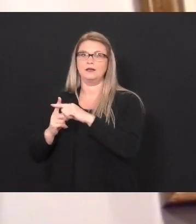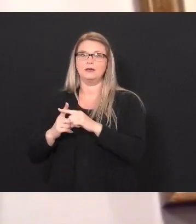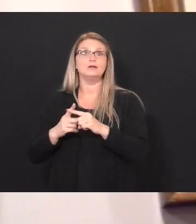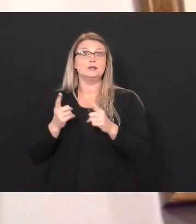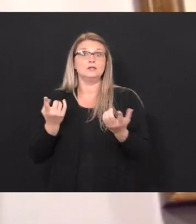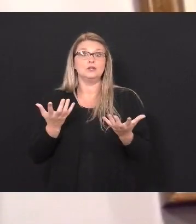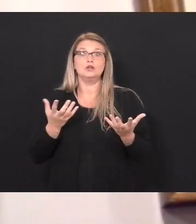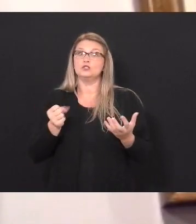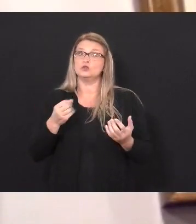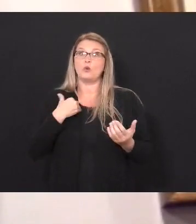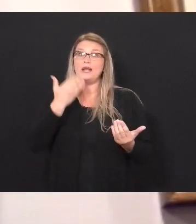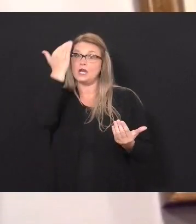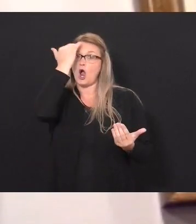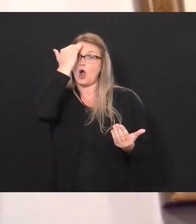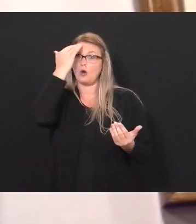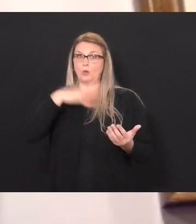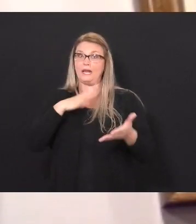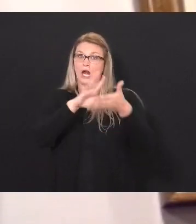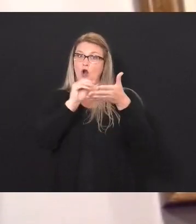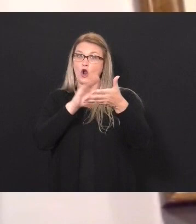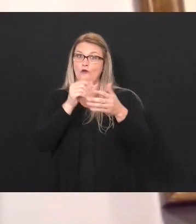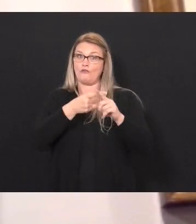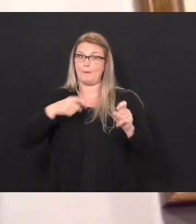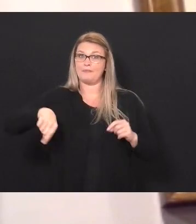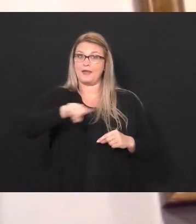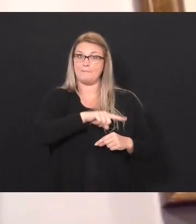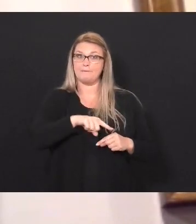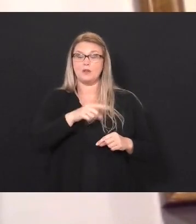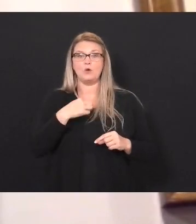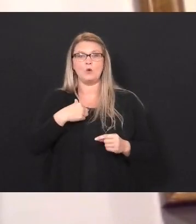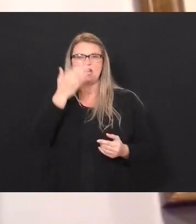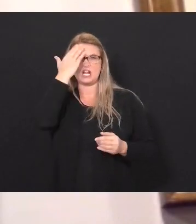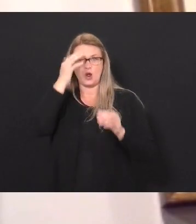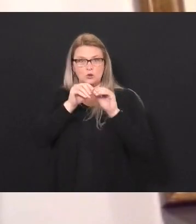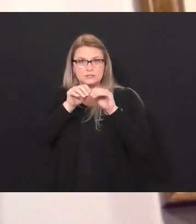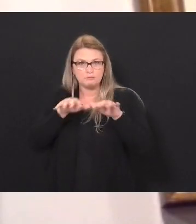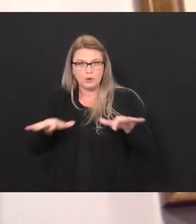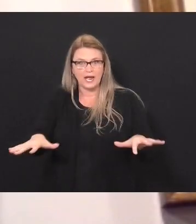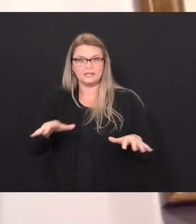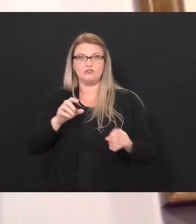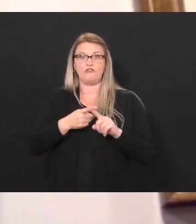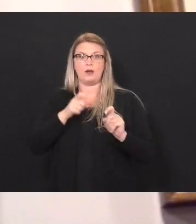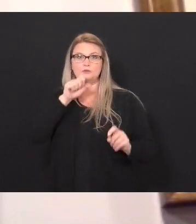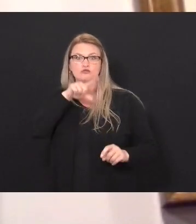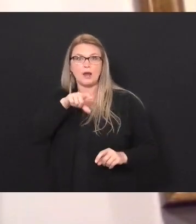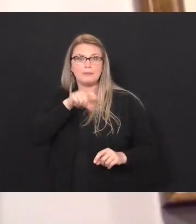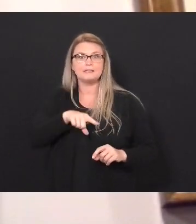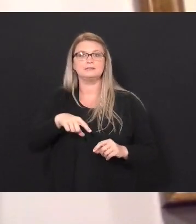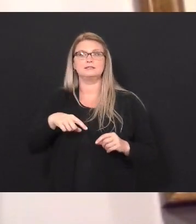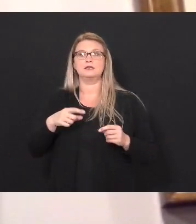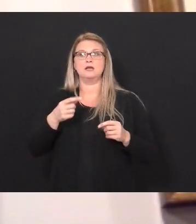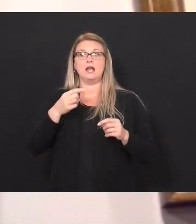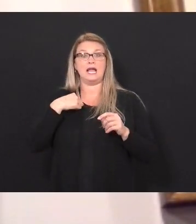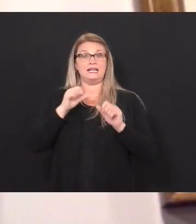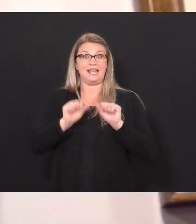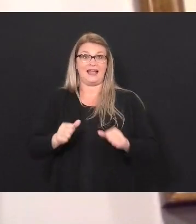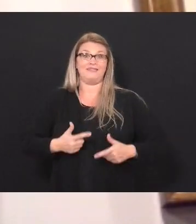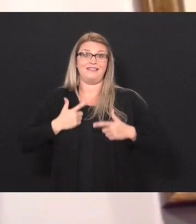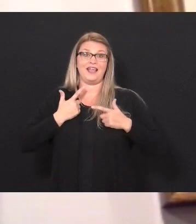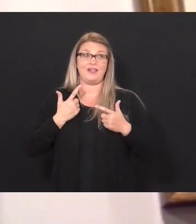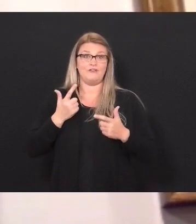that. We know that the virus spreads by droplet mostly. We know it can live for a prolonged period of